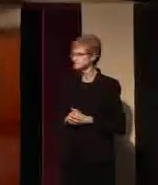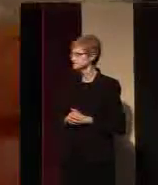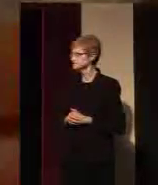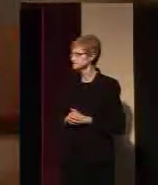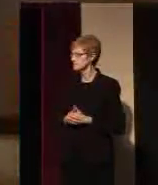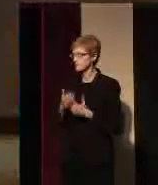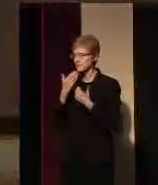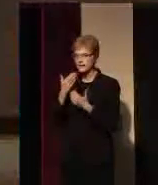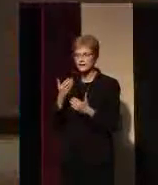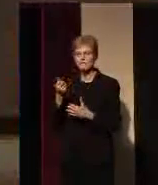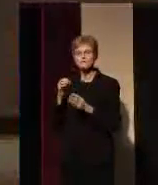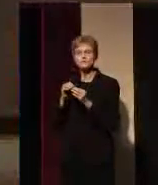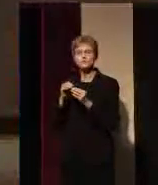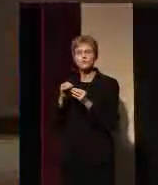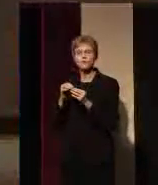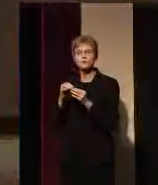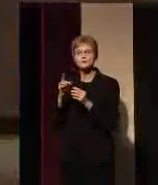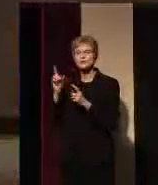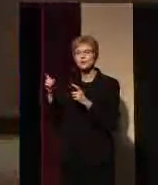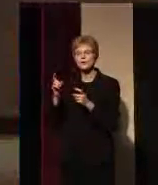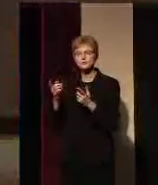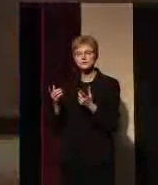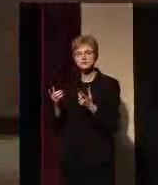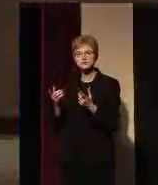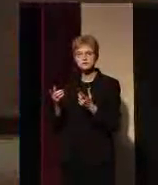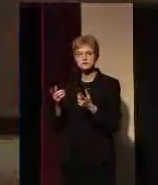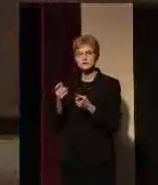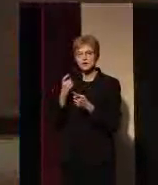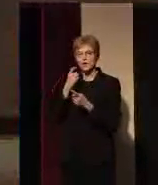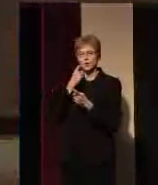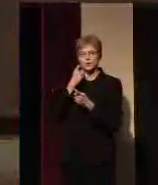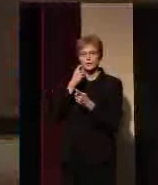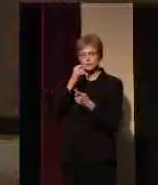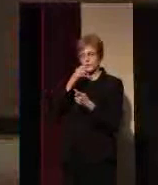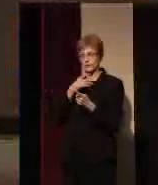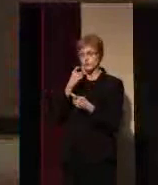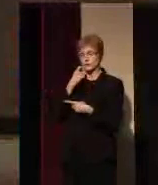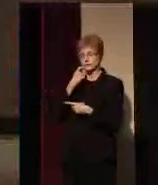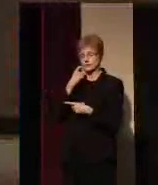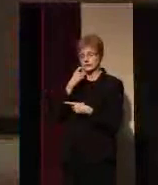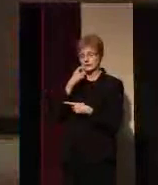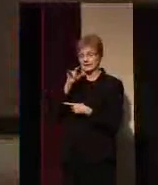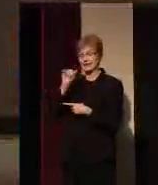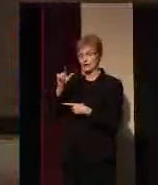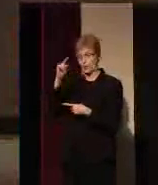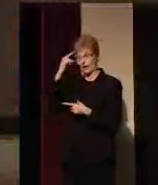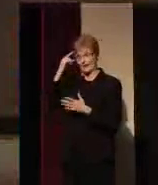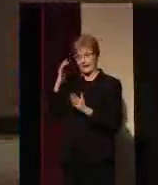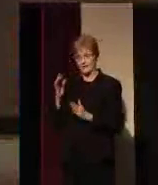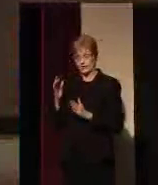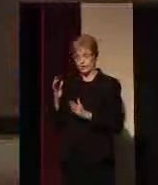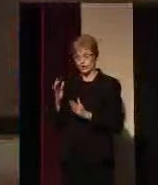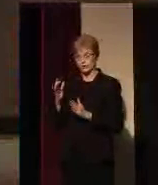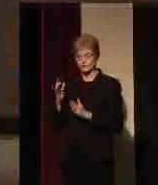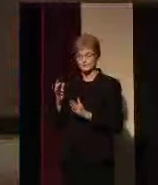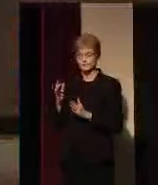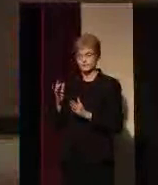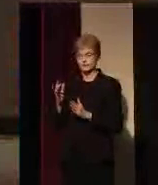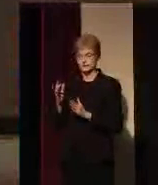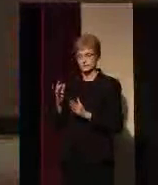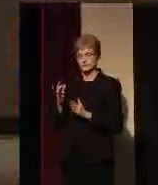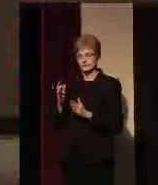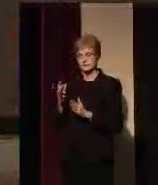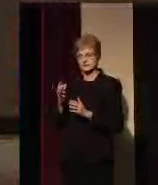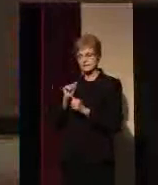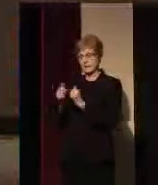Let's just get a few more questions. Recently, the governor of Illinois made it